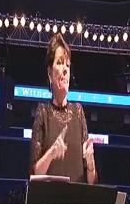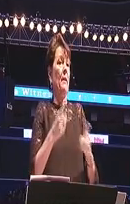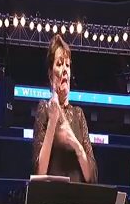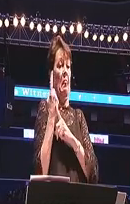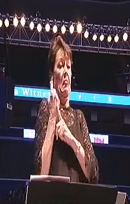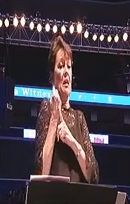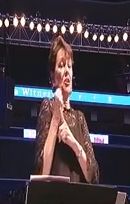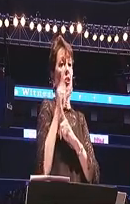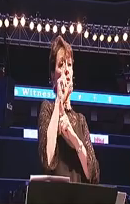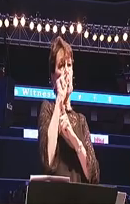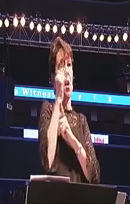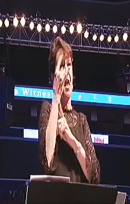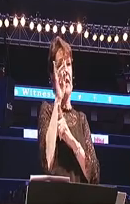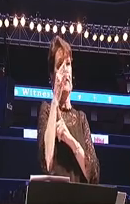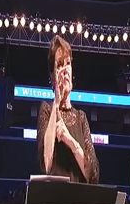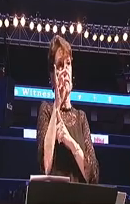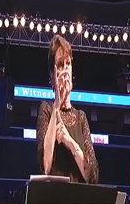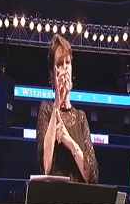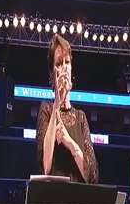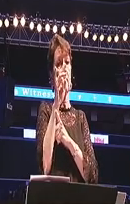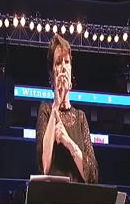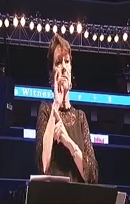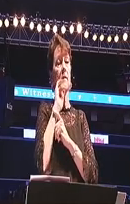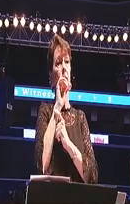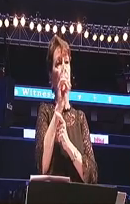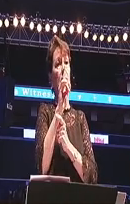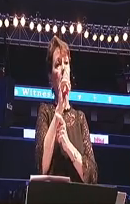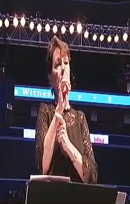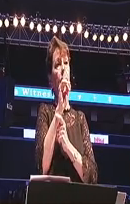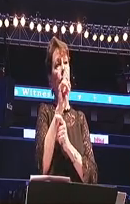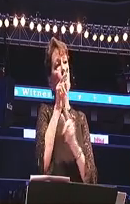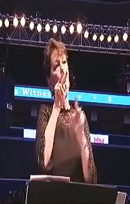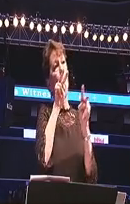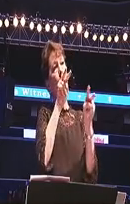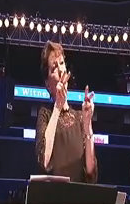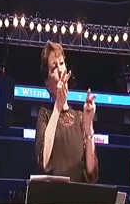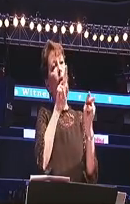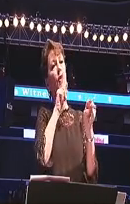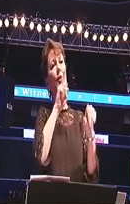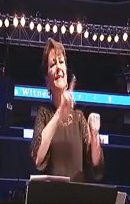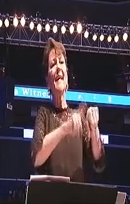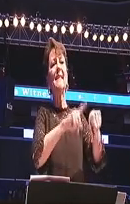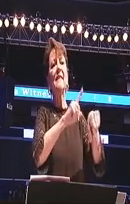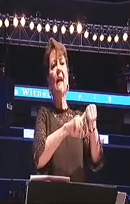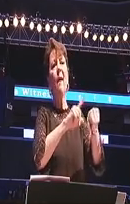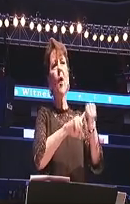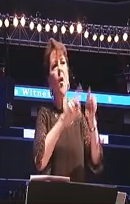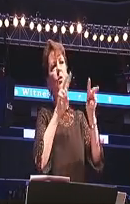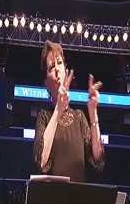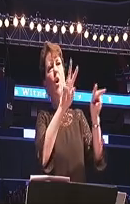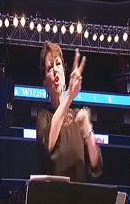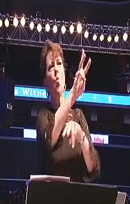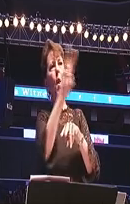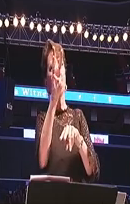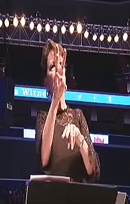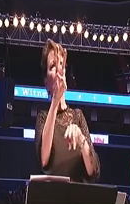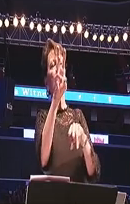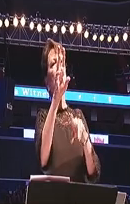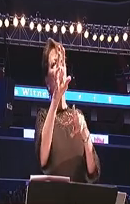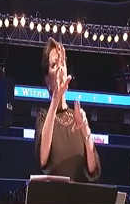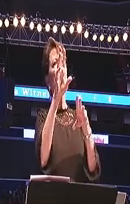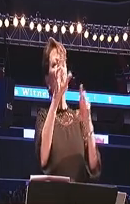2018. So I stood there looking at the timer. There is a website that I went to and I was actually doing the